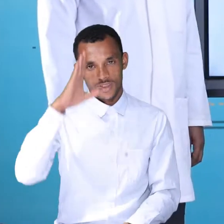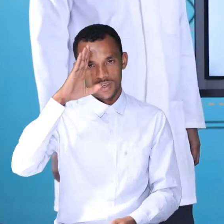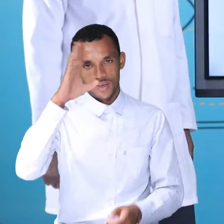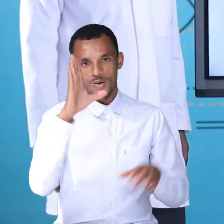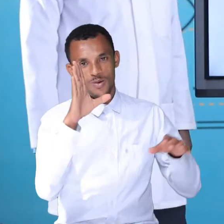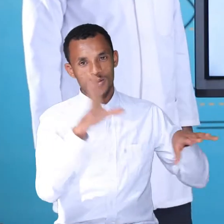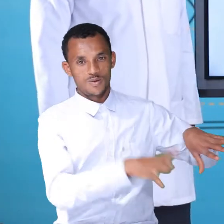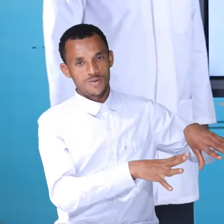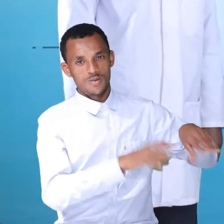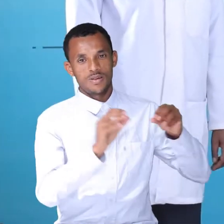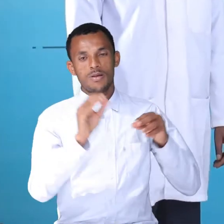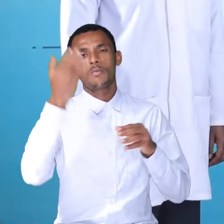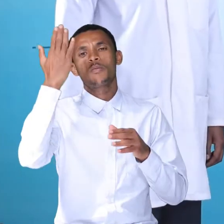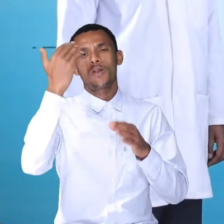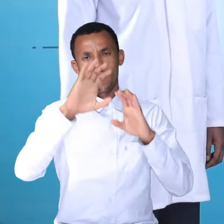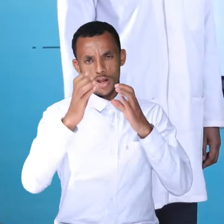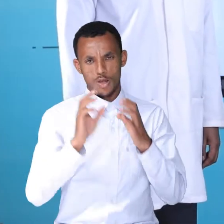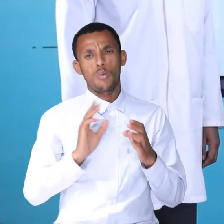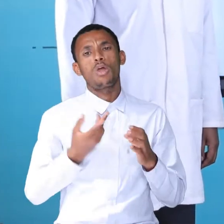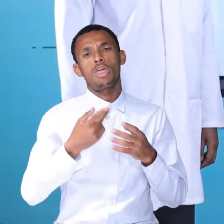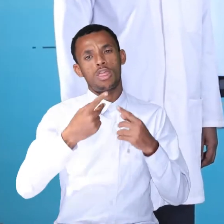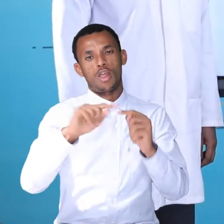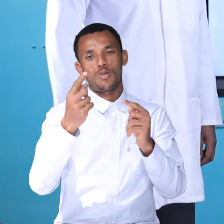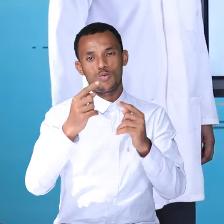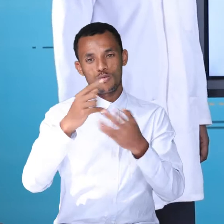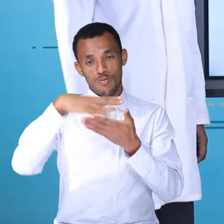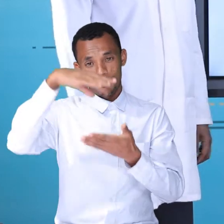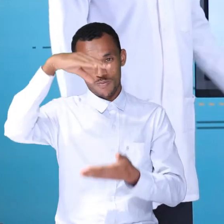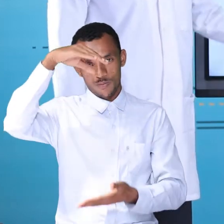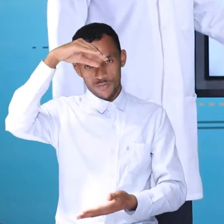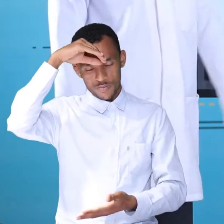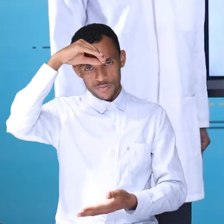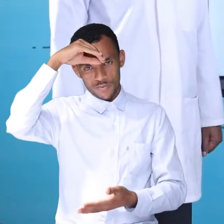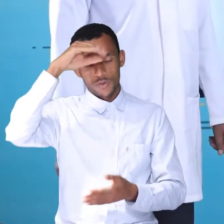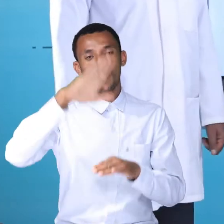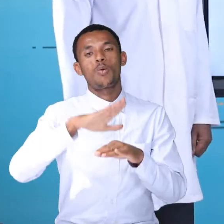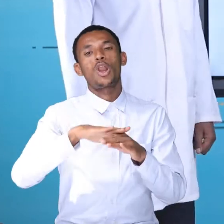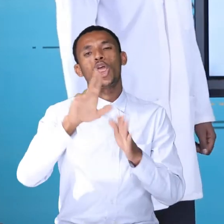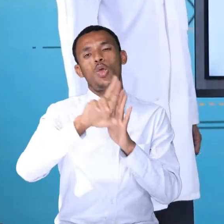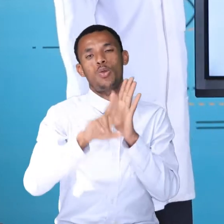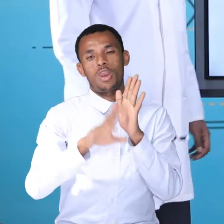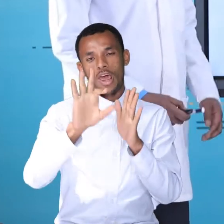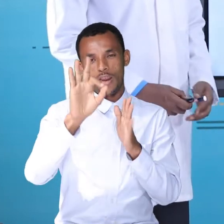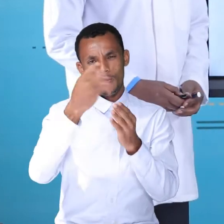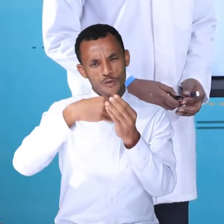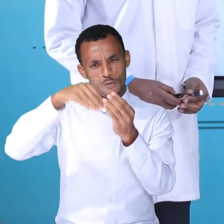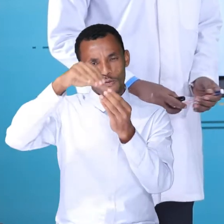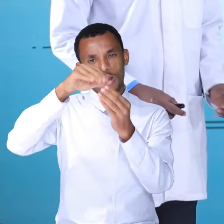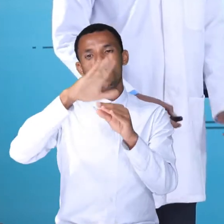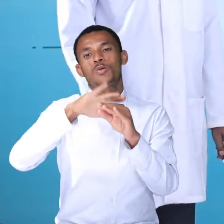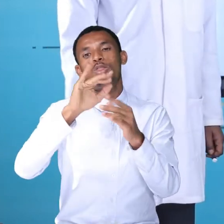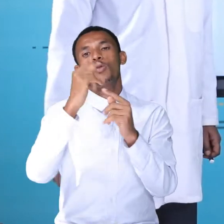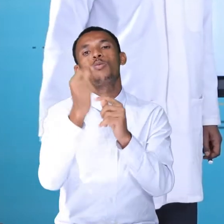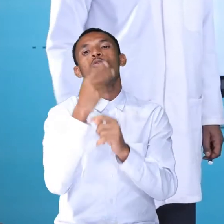Hello students. In the previous class we have tried to start discussion on Unit 9 further on trigonometric